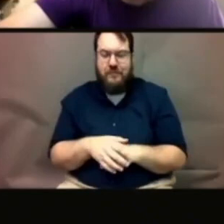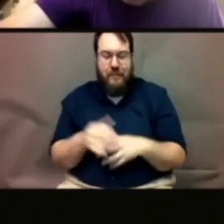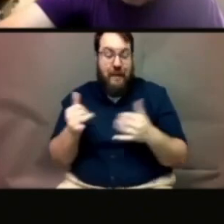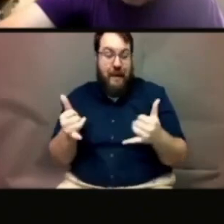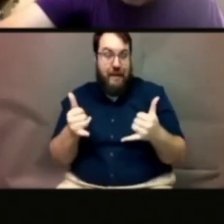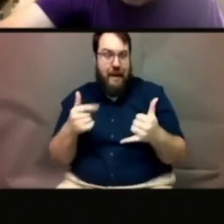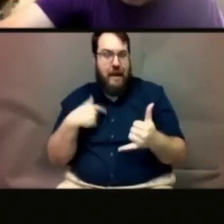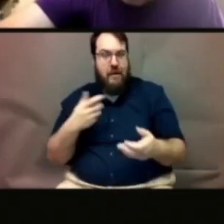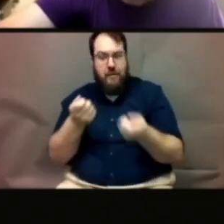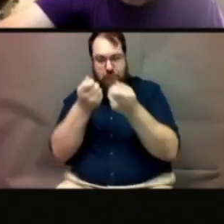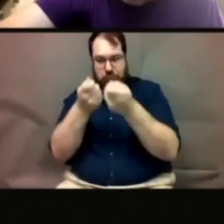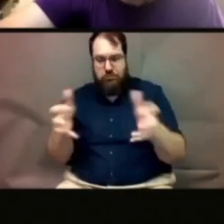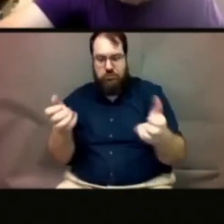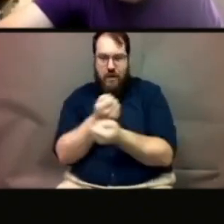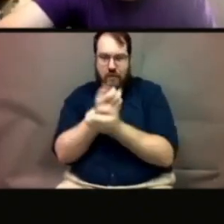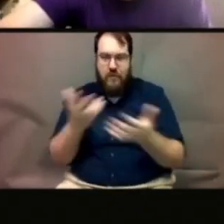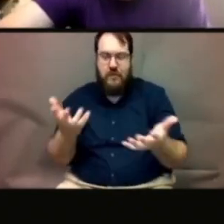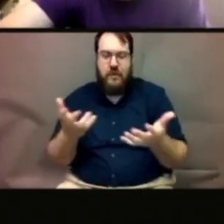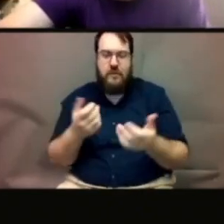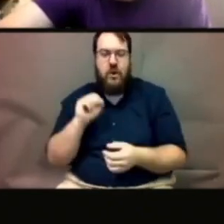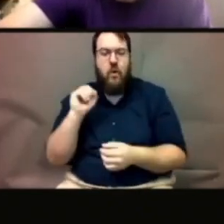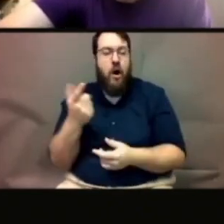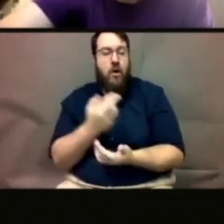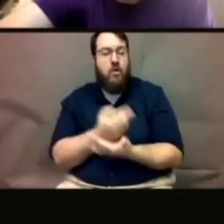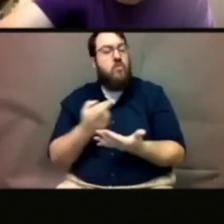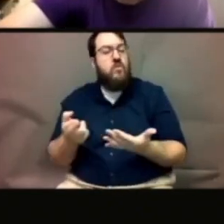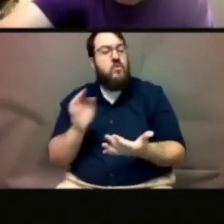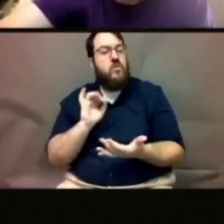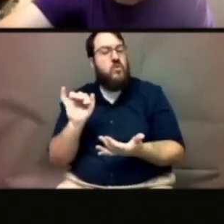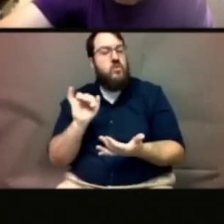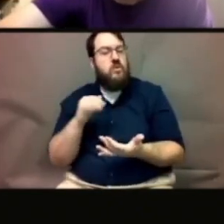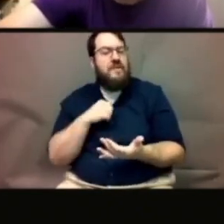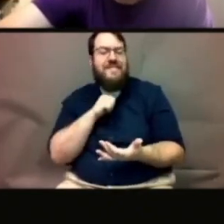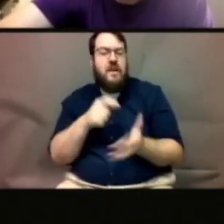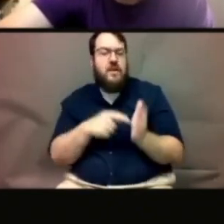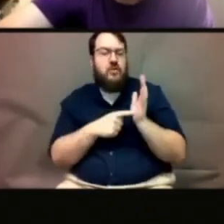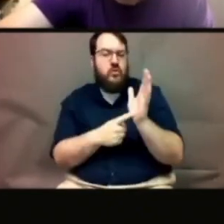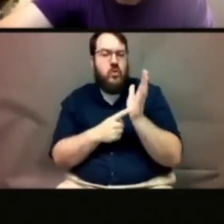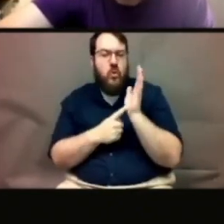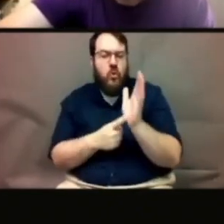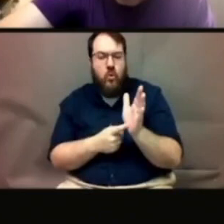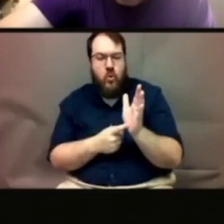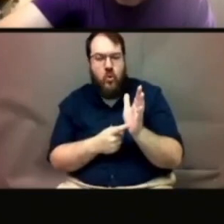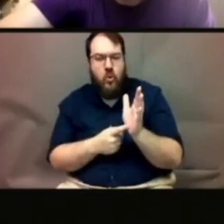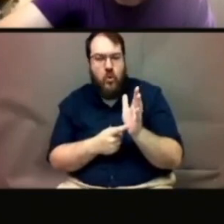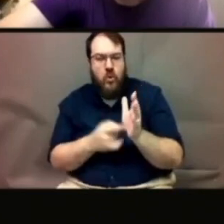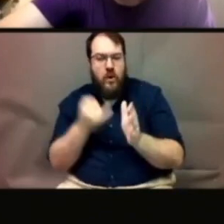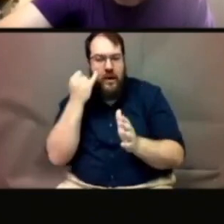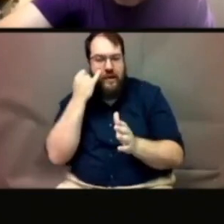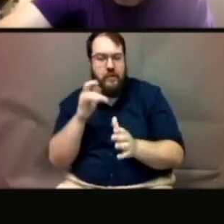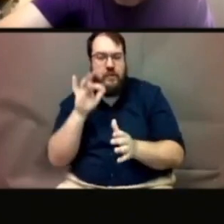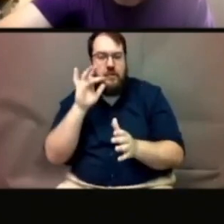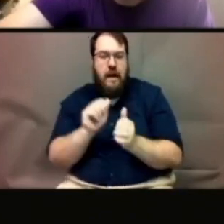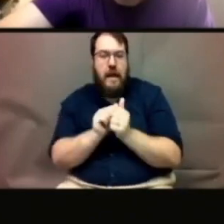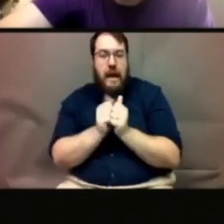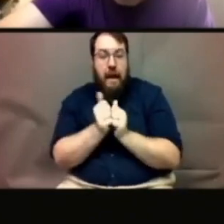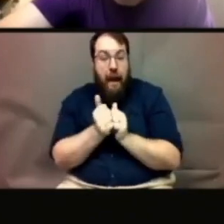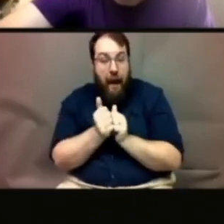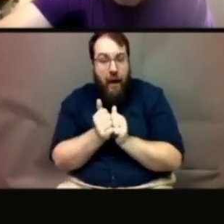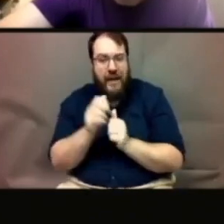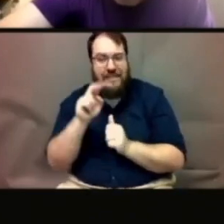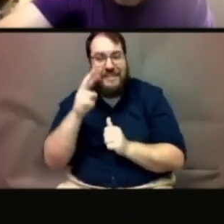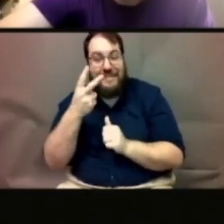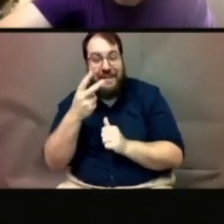totally lost it. All the resources too, I didn't show that. So if you go to how to, that second link